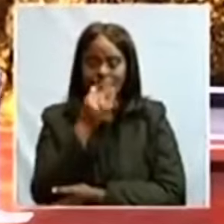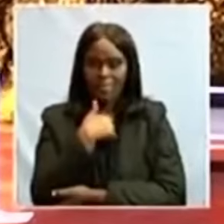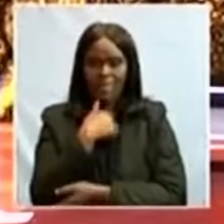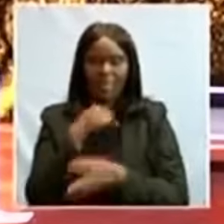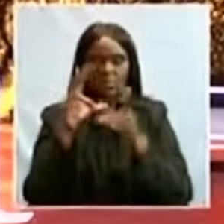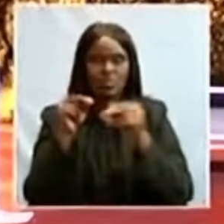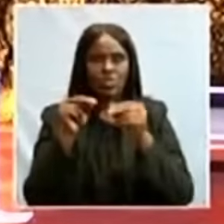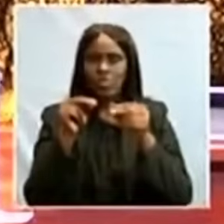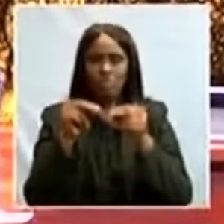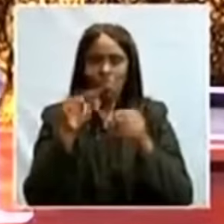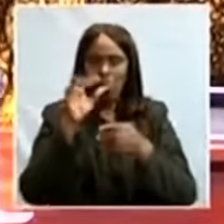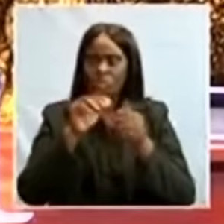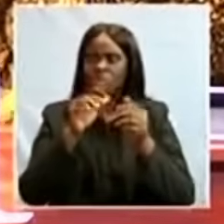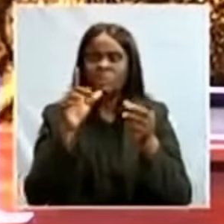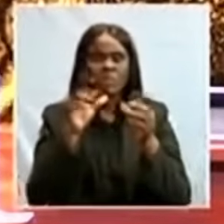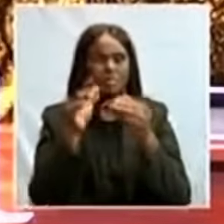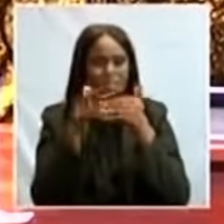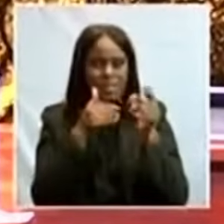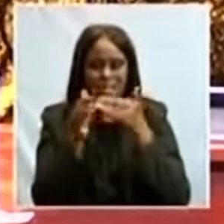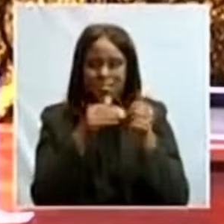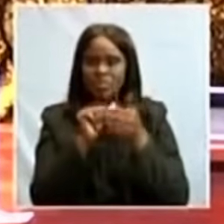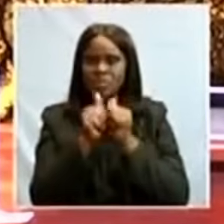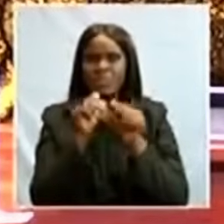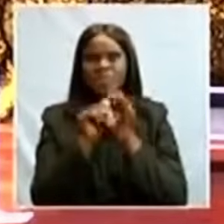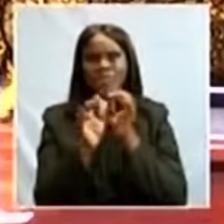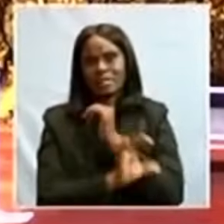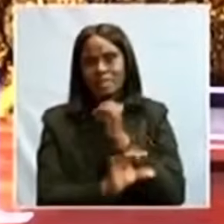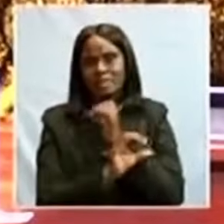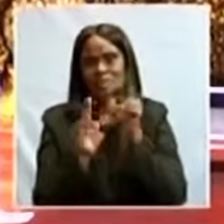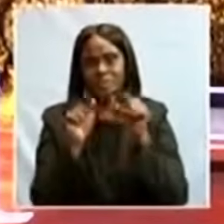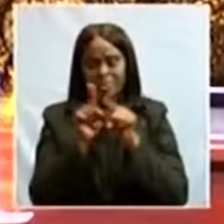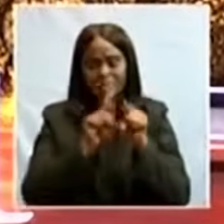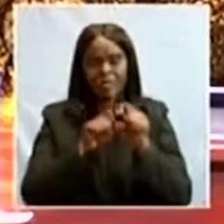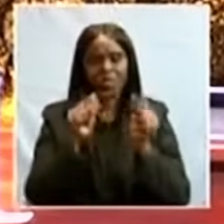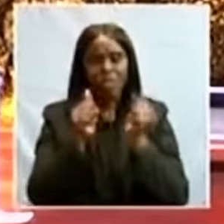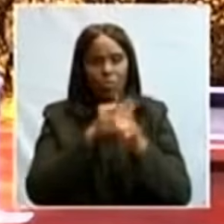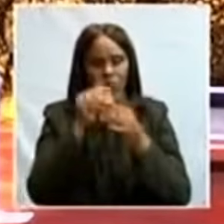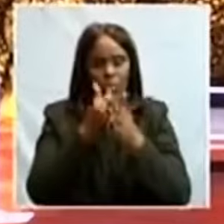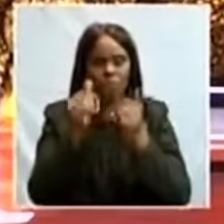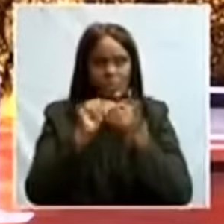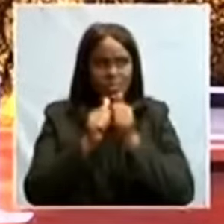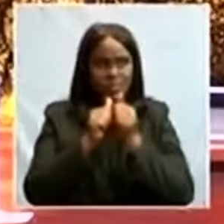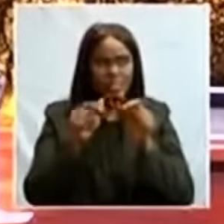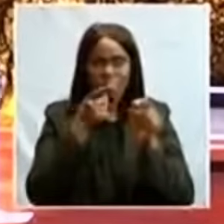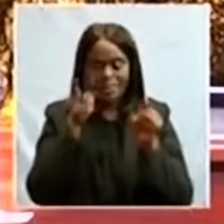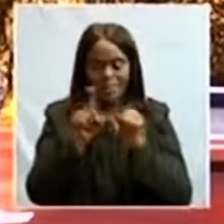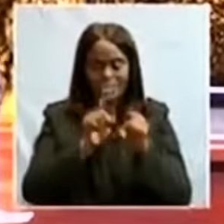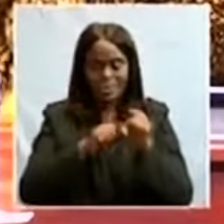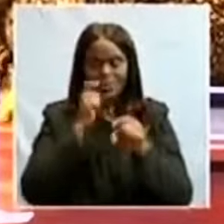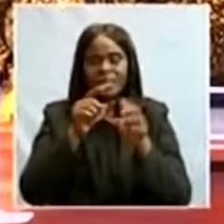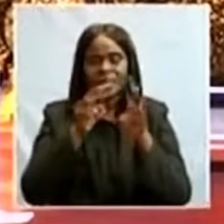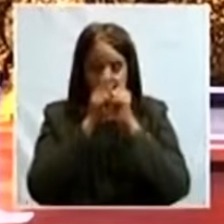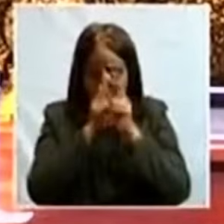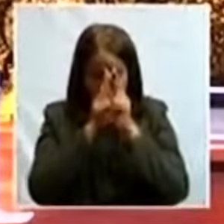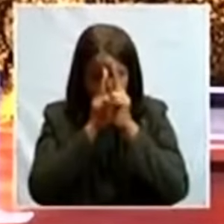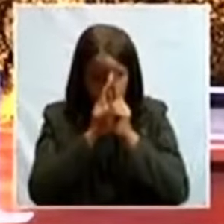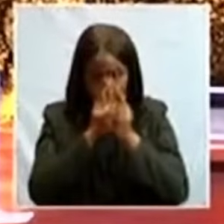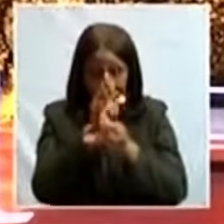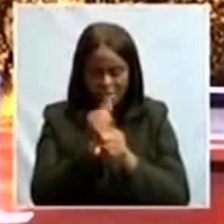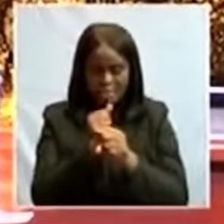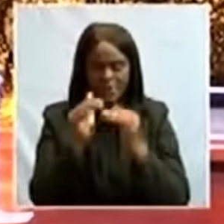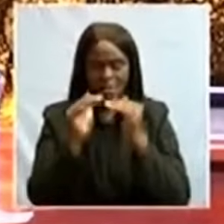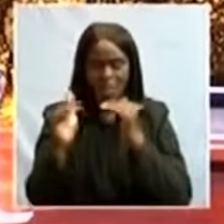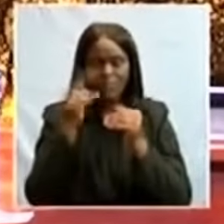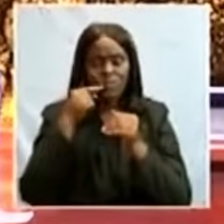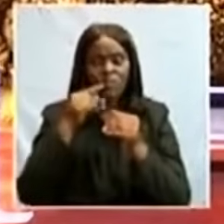no minor sport in the country. Hence, all sport codes must receive equal attention for